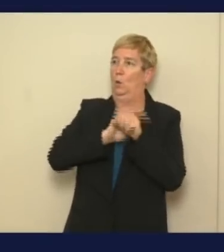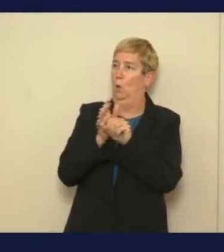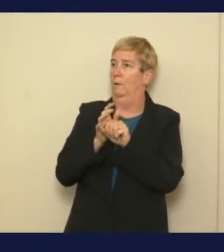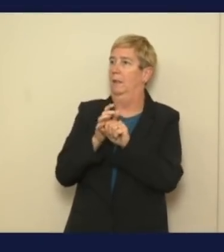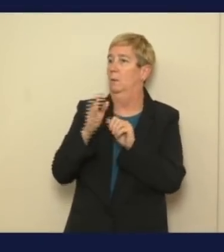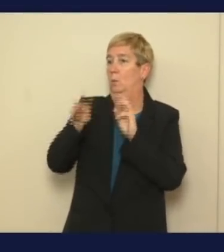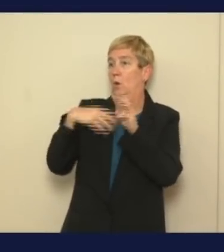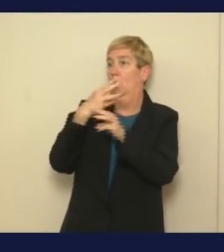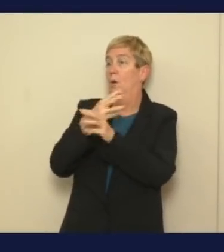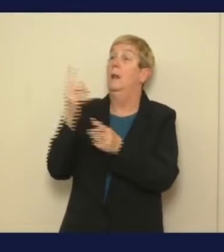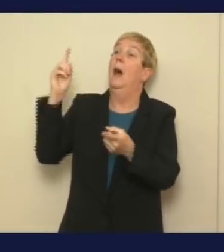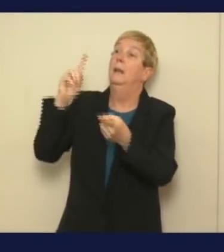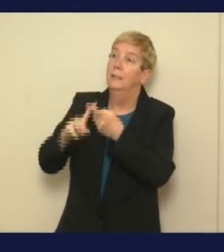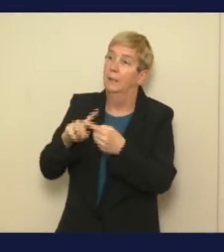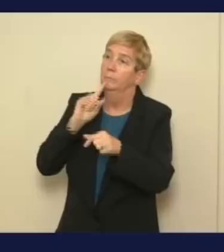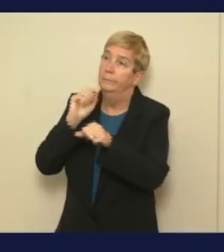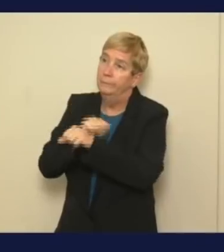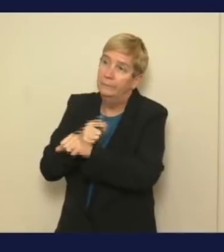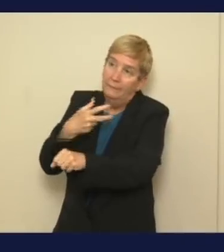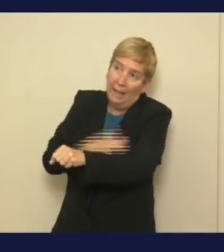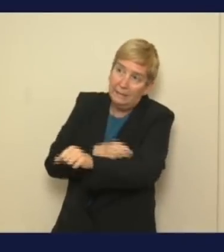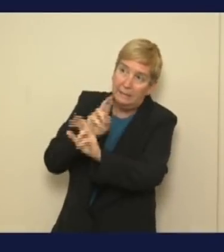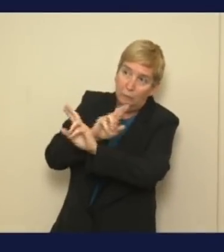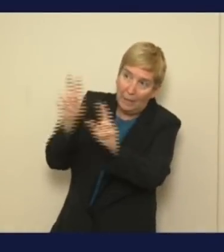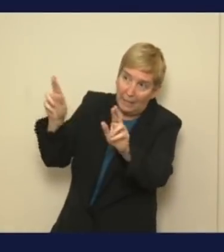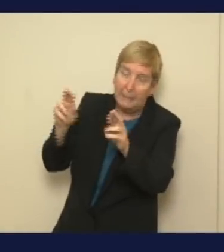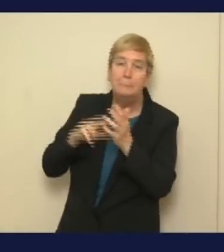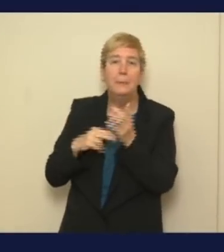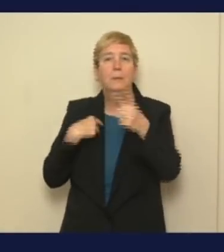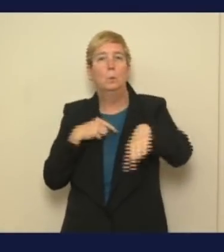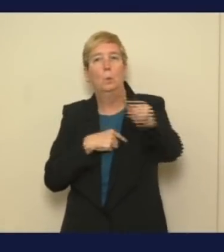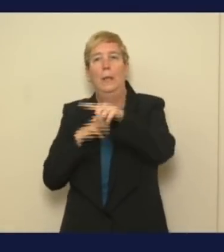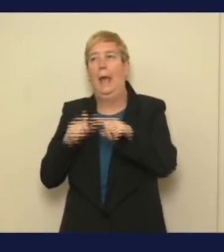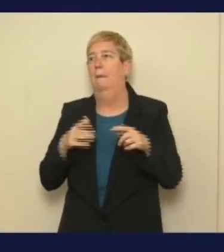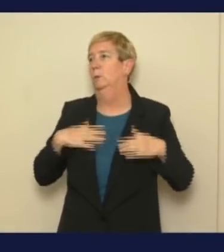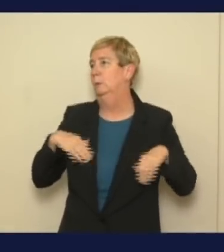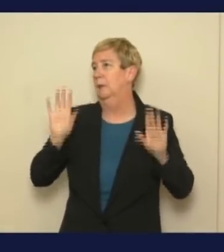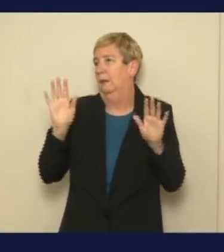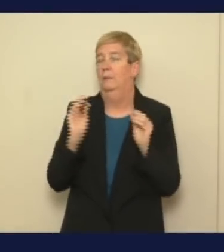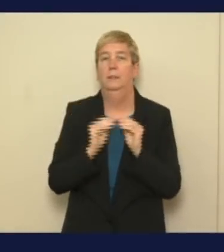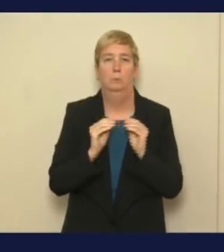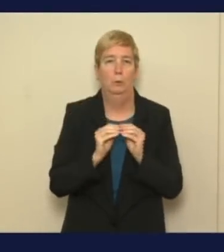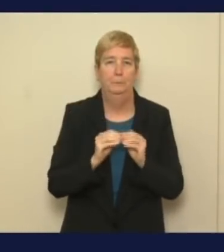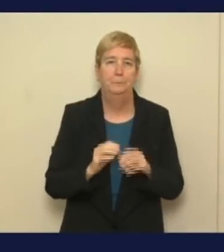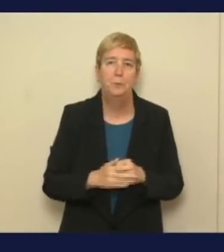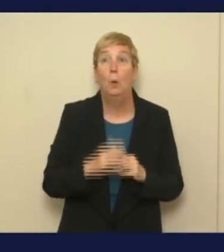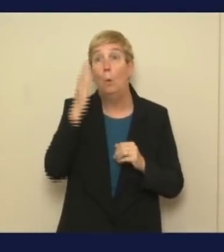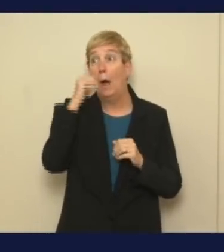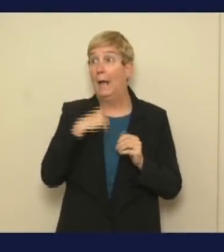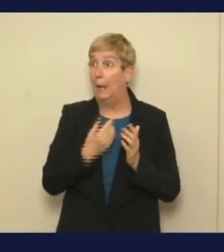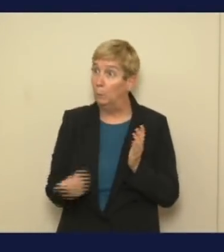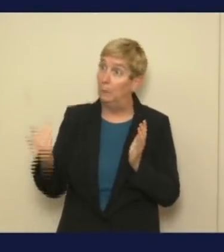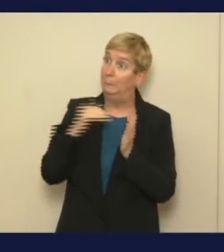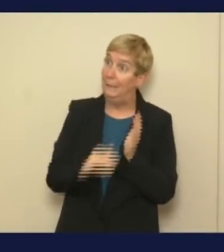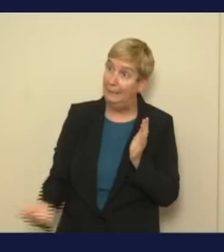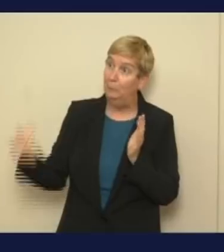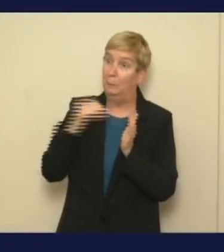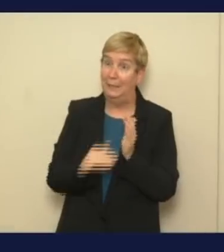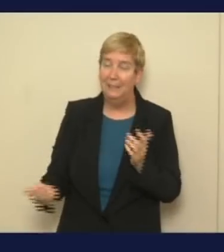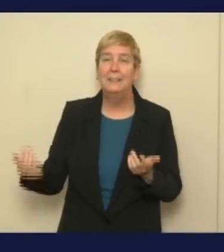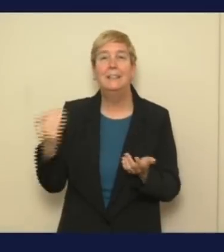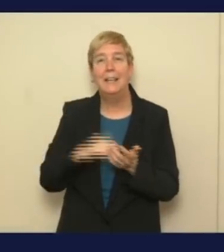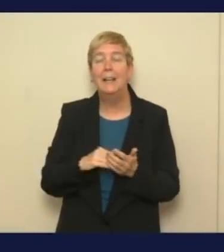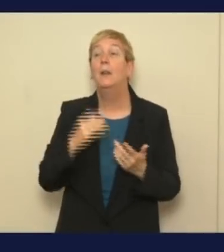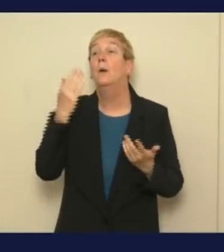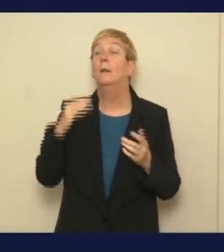vaccine, this is going to require more sacrifice. All right, so why am I telling you this again? Because I need you to hear it again, because we're not doing